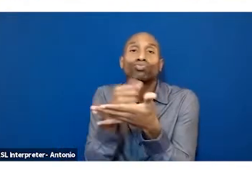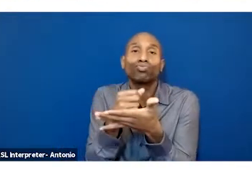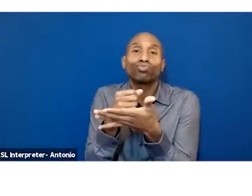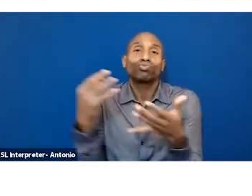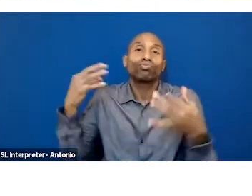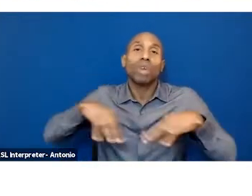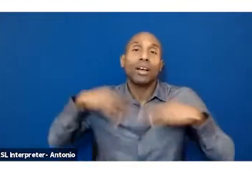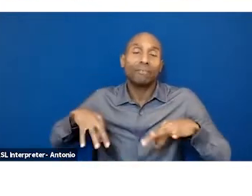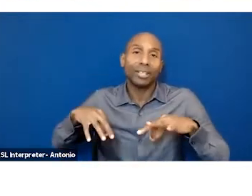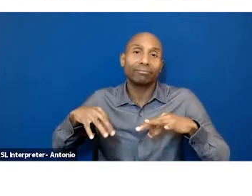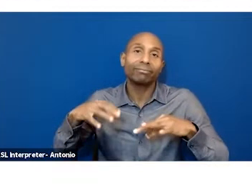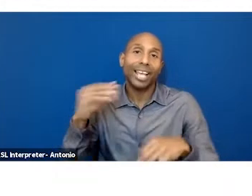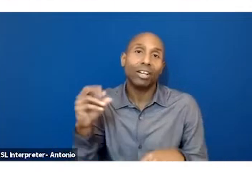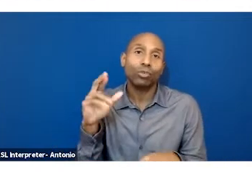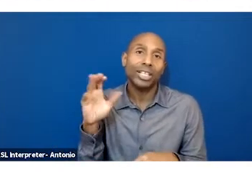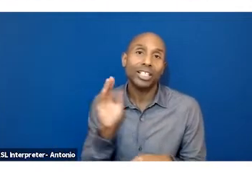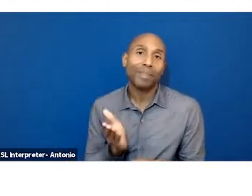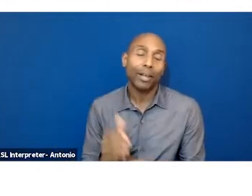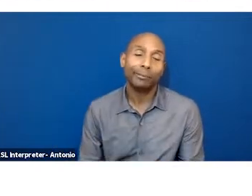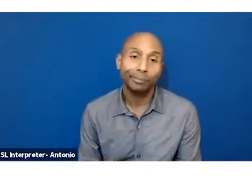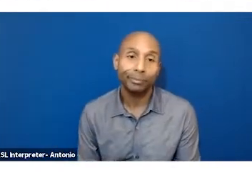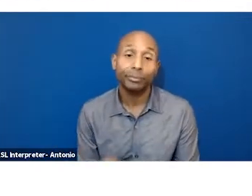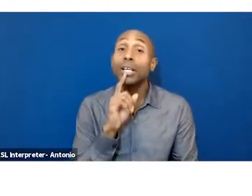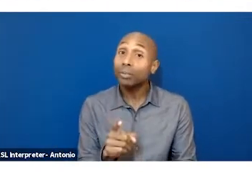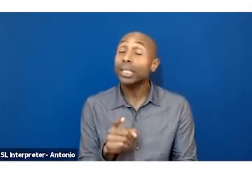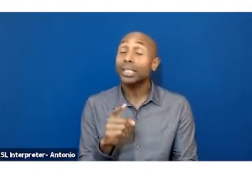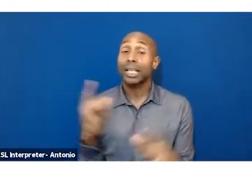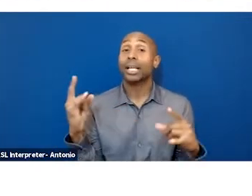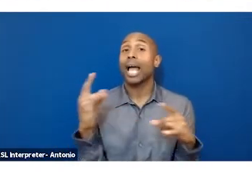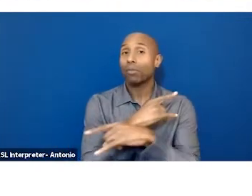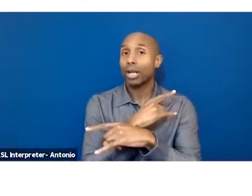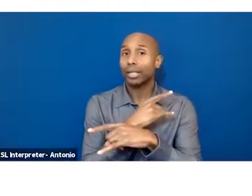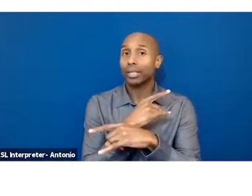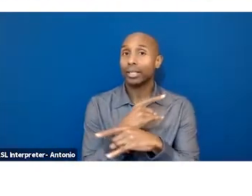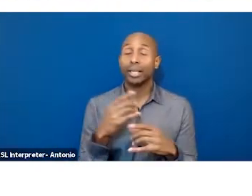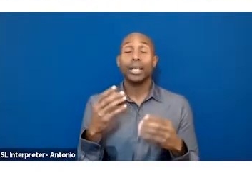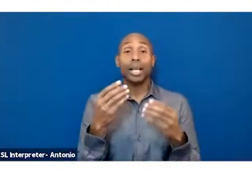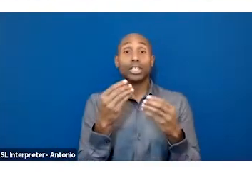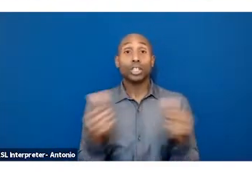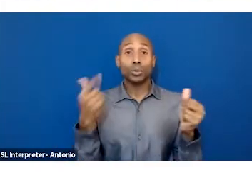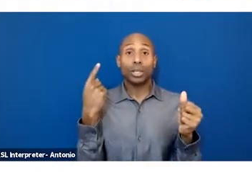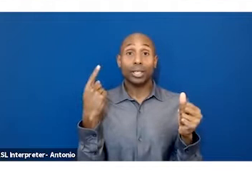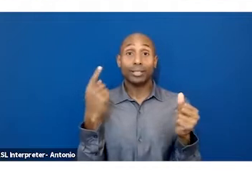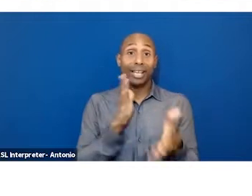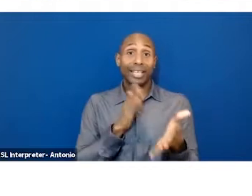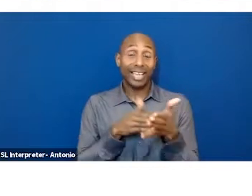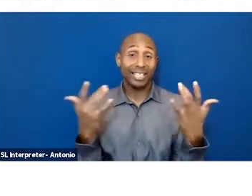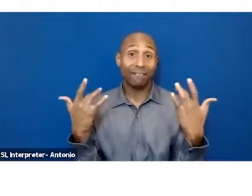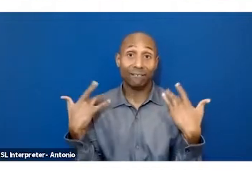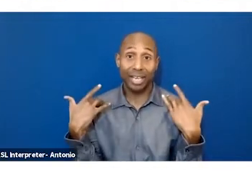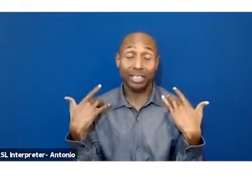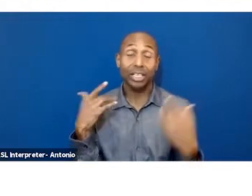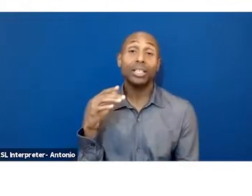Ironically and strategically, the solutions to fashion racism often serve to cover over or to provide